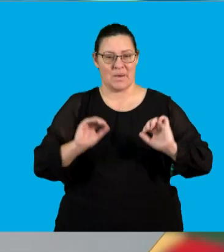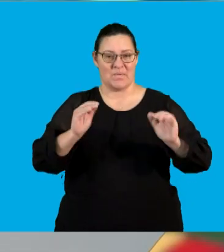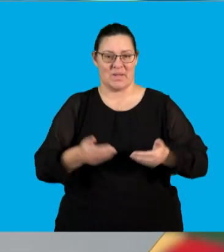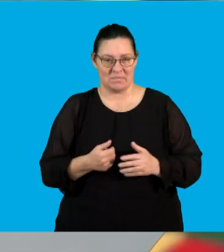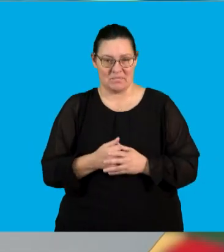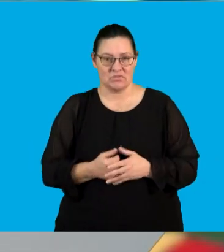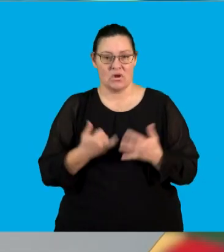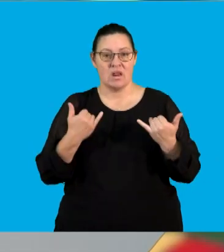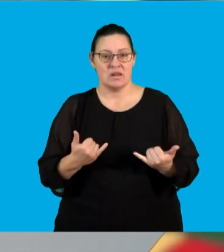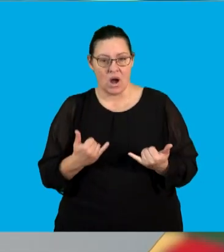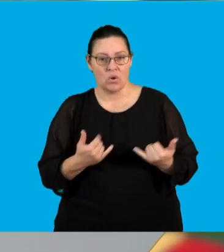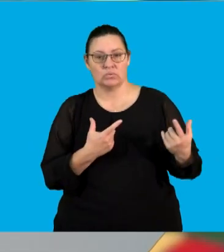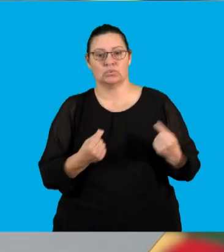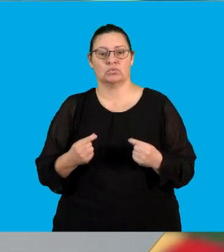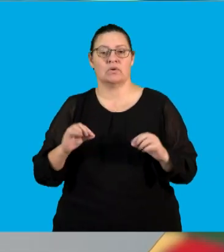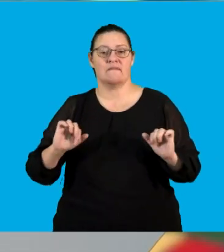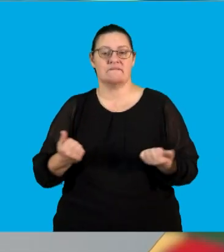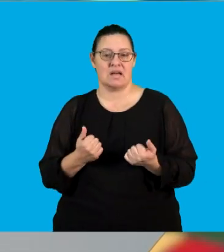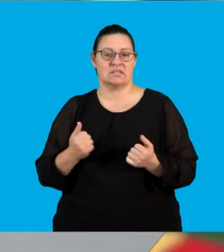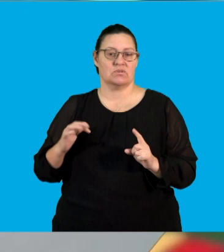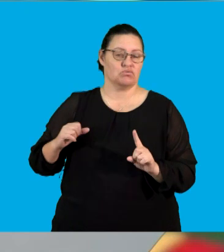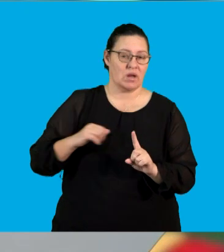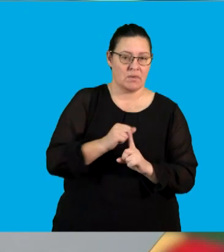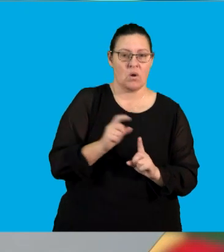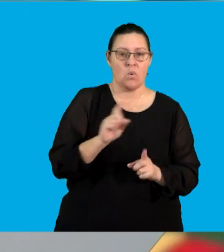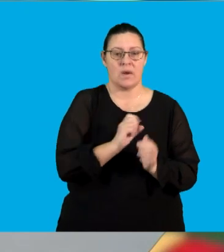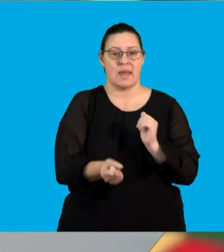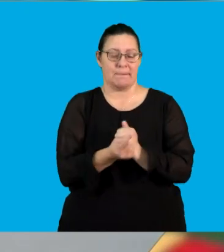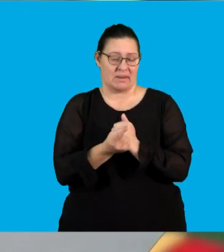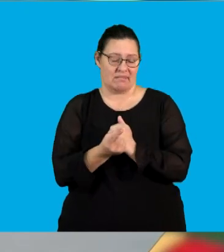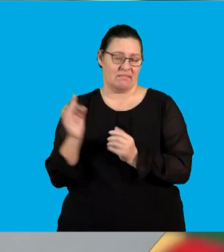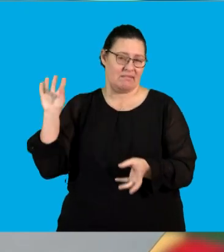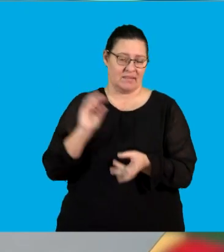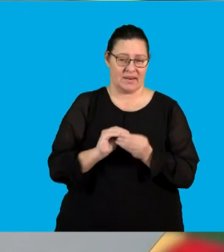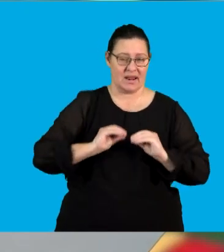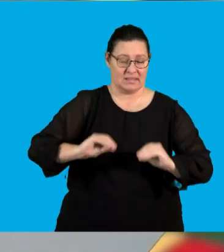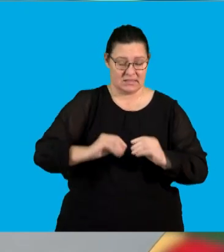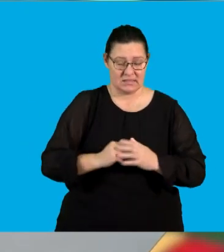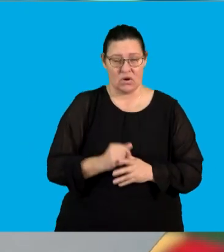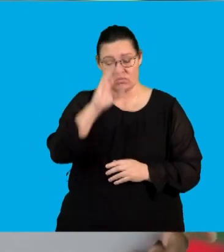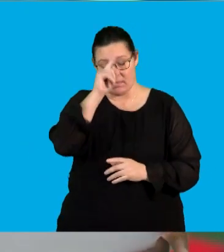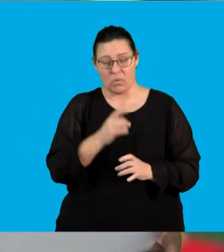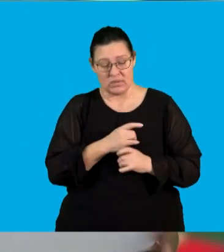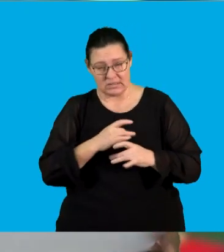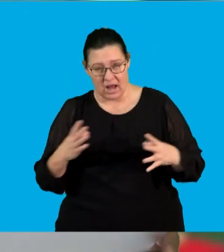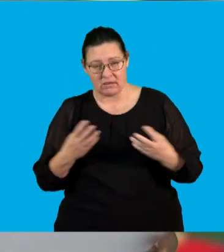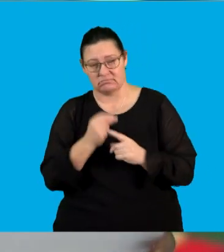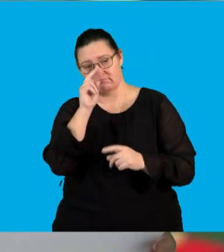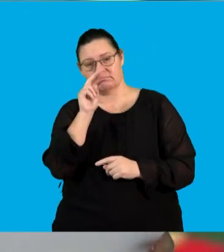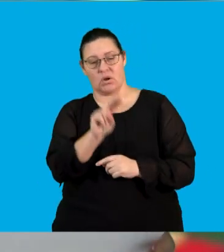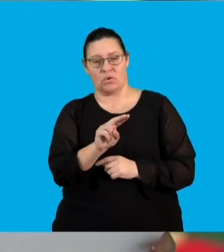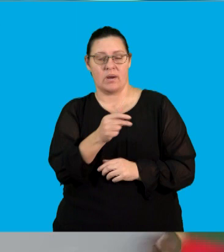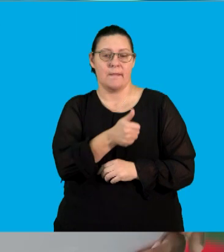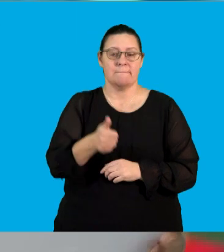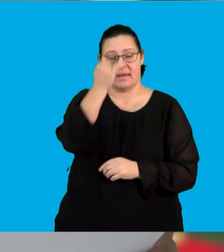Welcome back, learners. So now we're just going to do a quick recap of what transpired in the entire lesson. So we remember that we started by